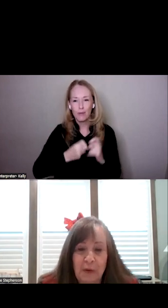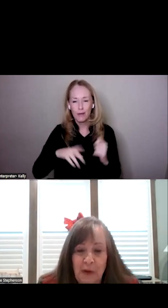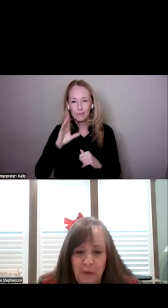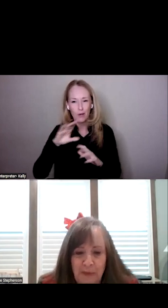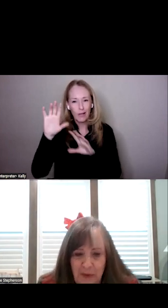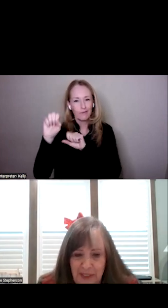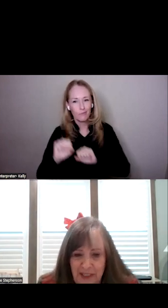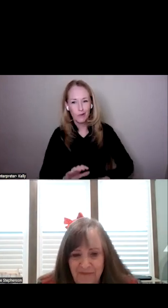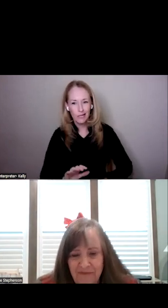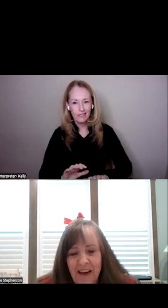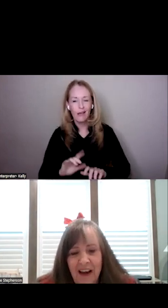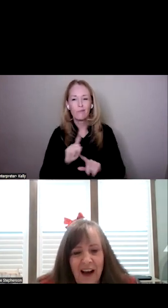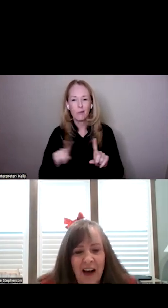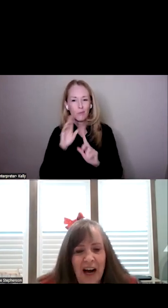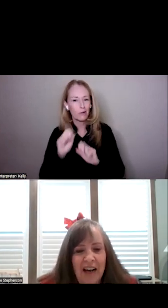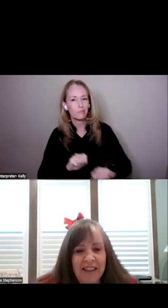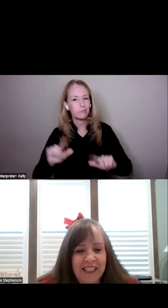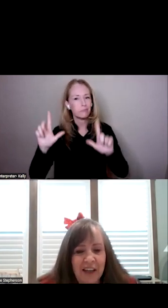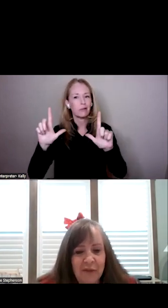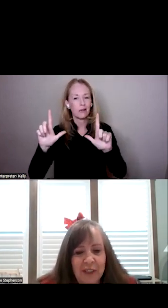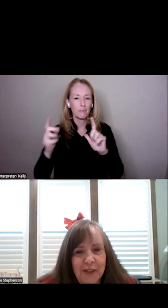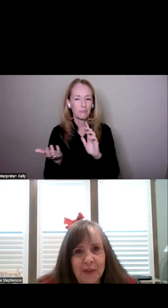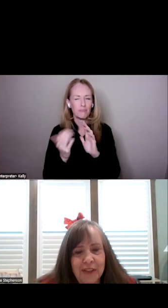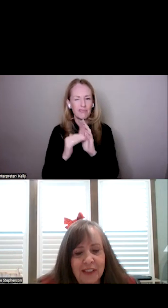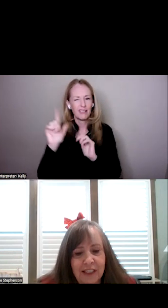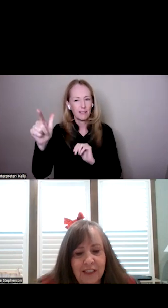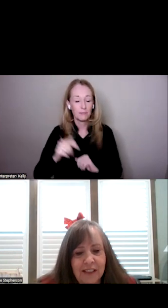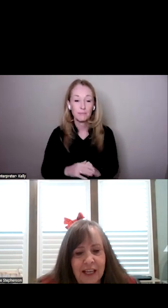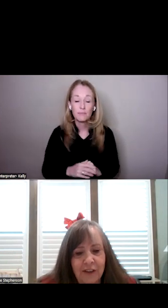but we will repost it. The second